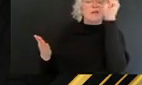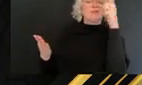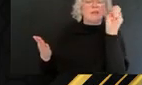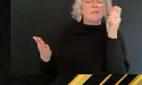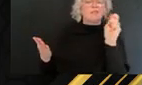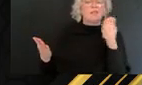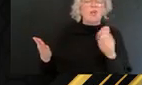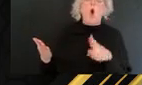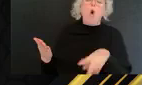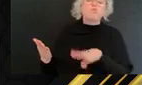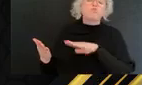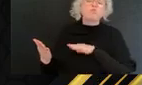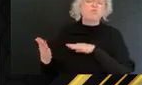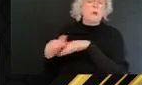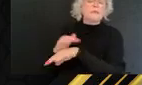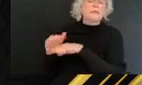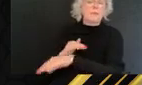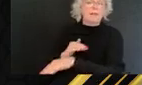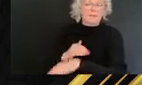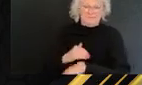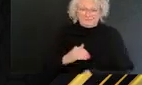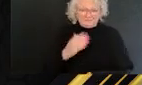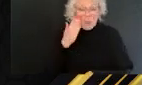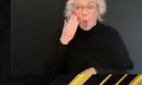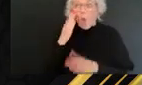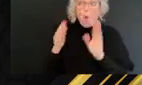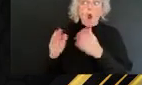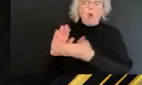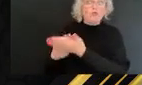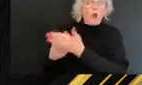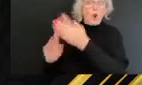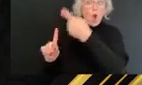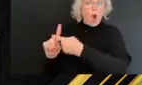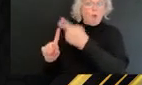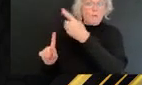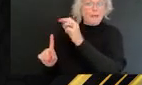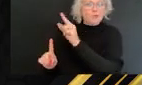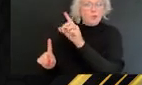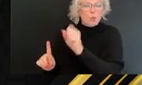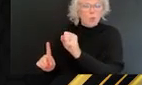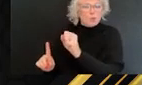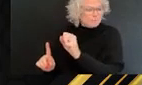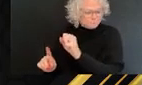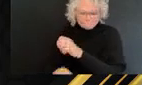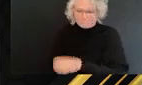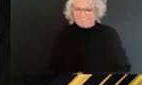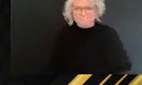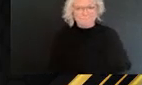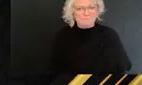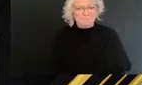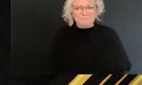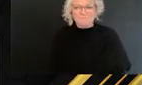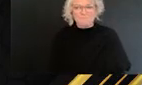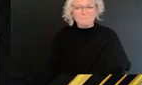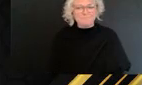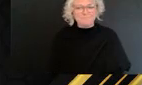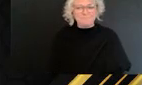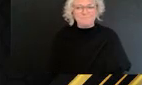checking boxes, running automated tools, and understanding the workings of accessibility.